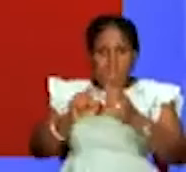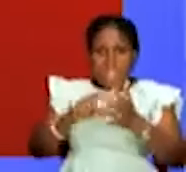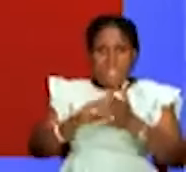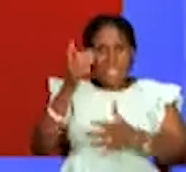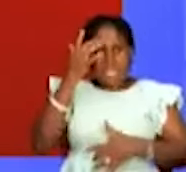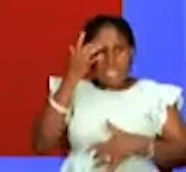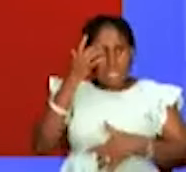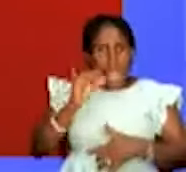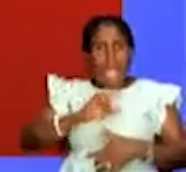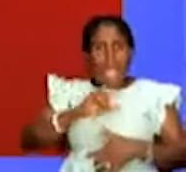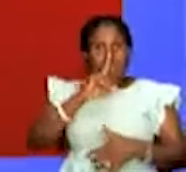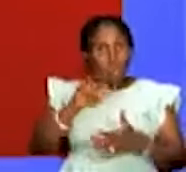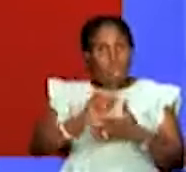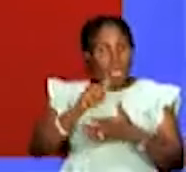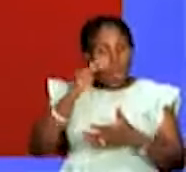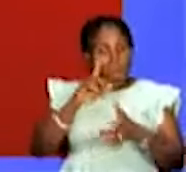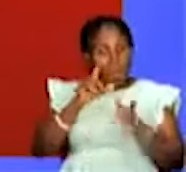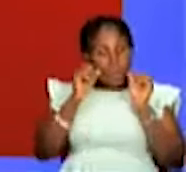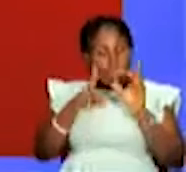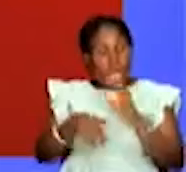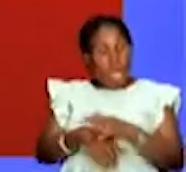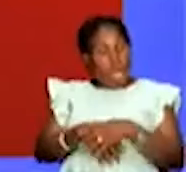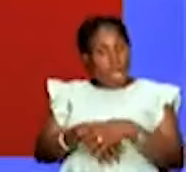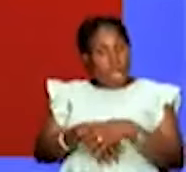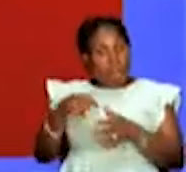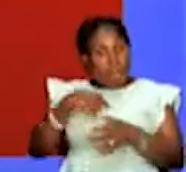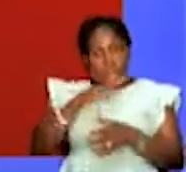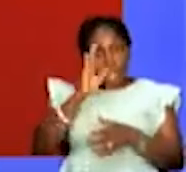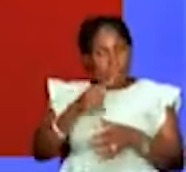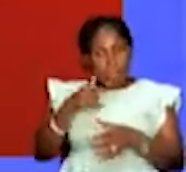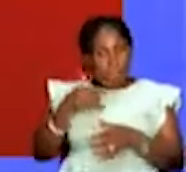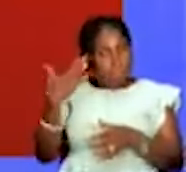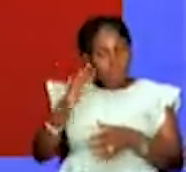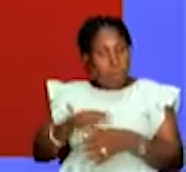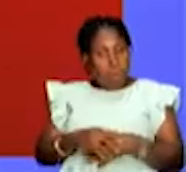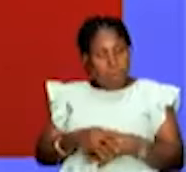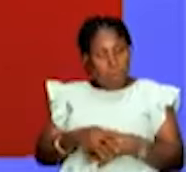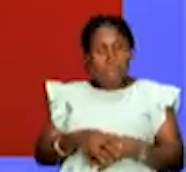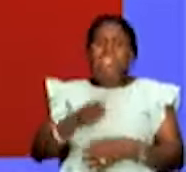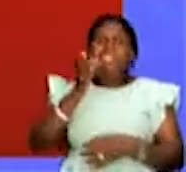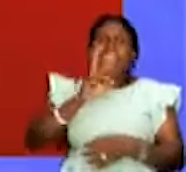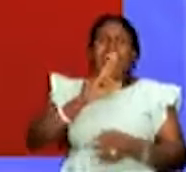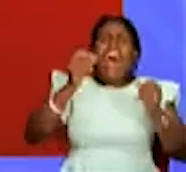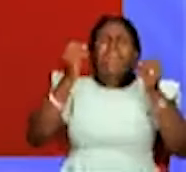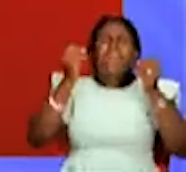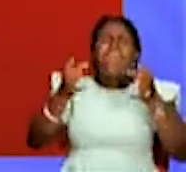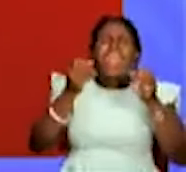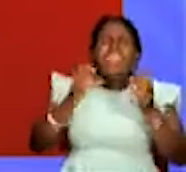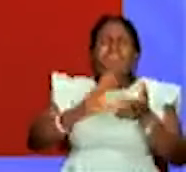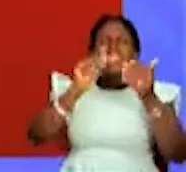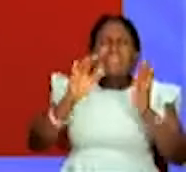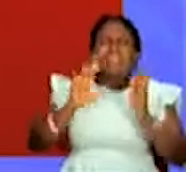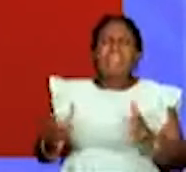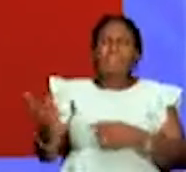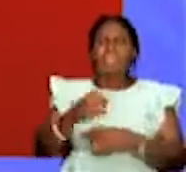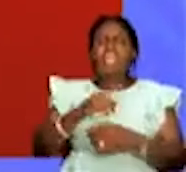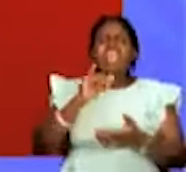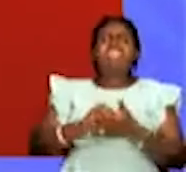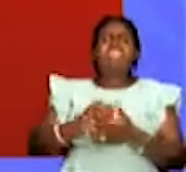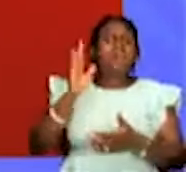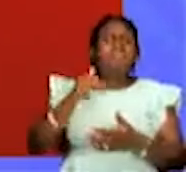I've never been told. Listen to me. There are many believers today who would have been blessed. And I'm